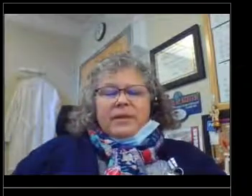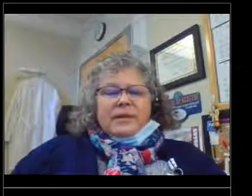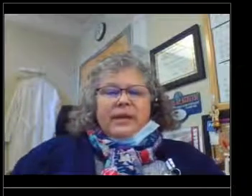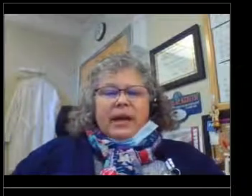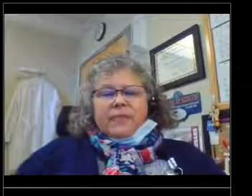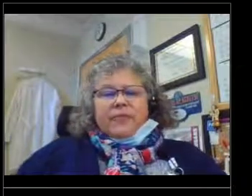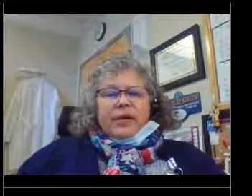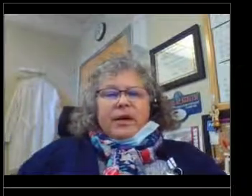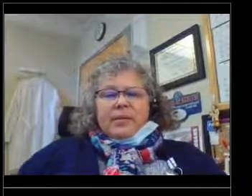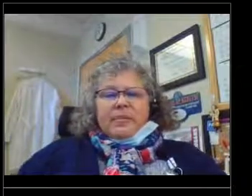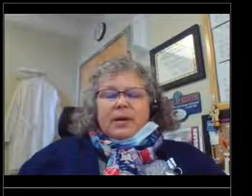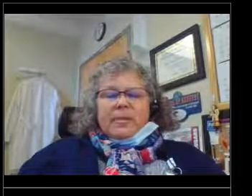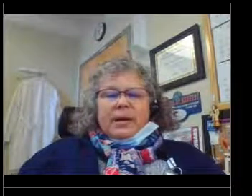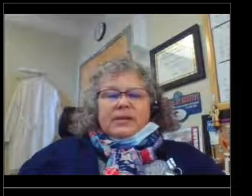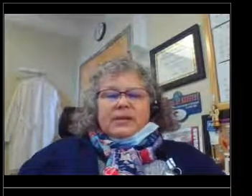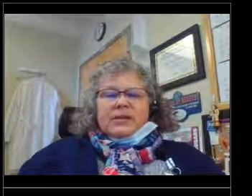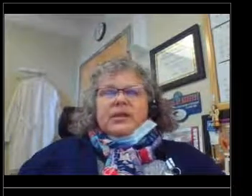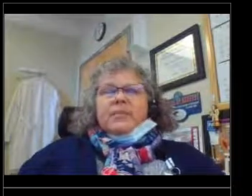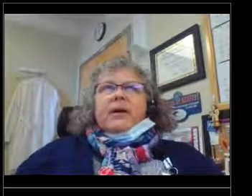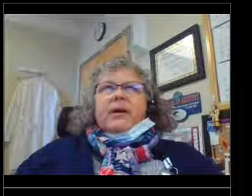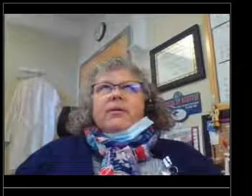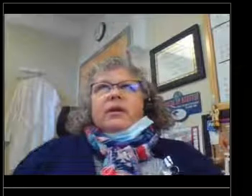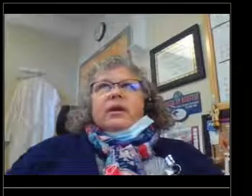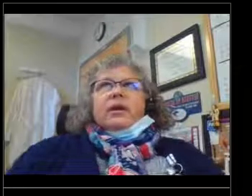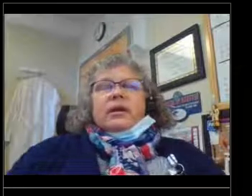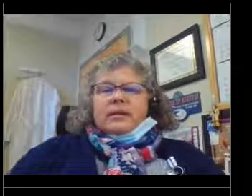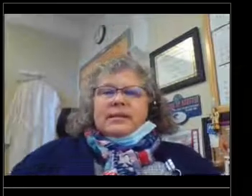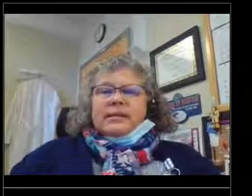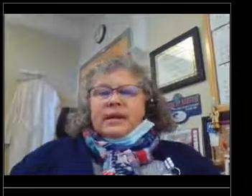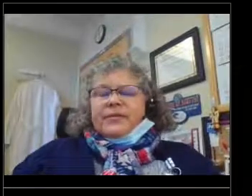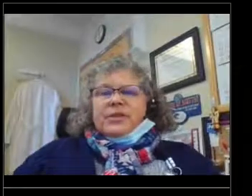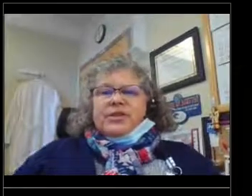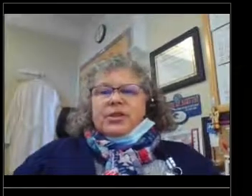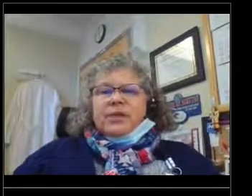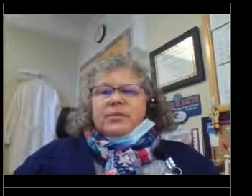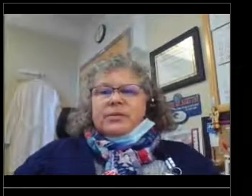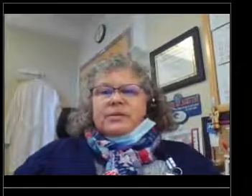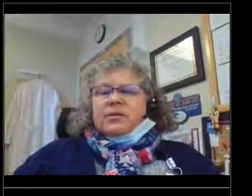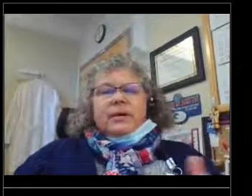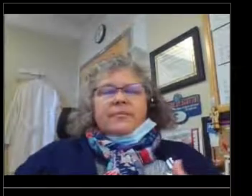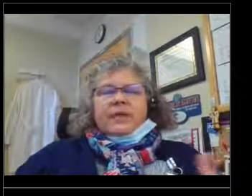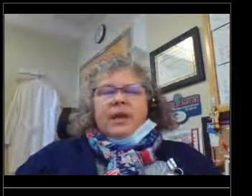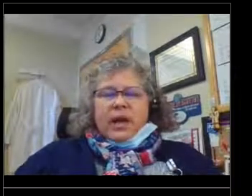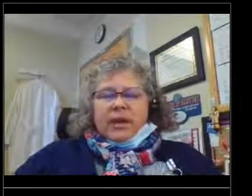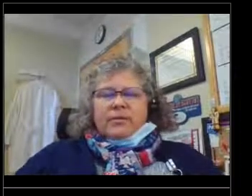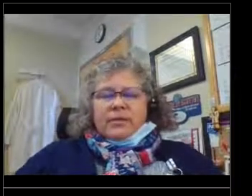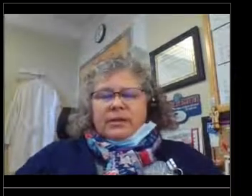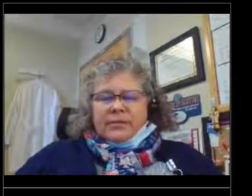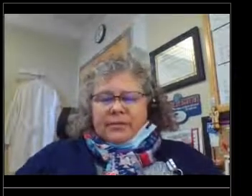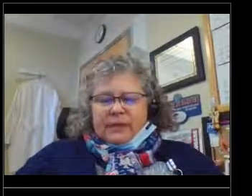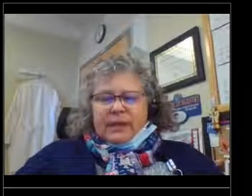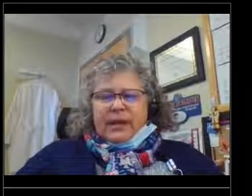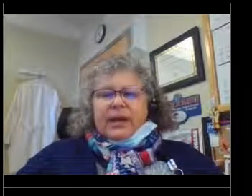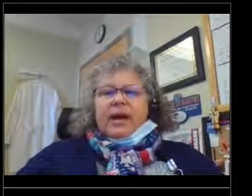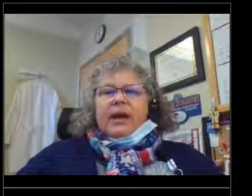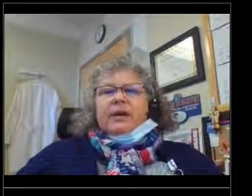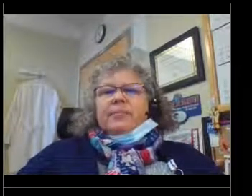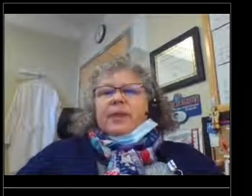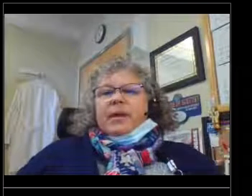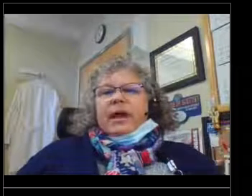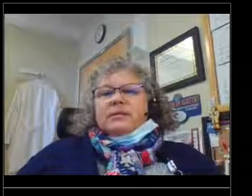Jim. This came from a discussion about, let's say a physician owns, or a PA owns a